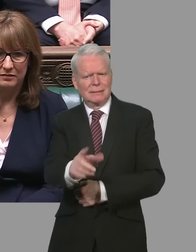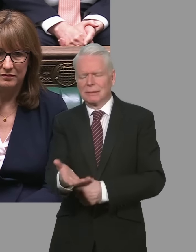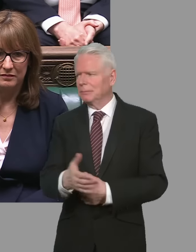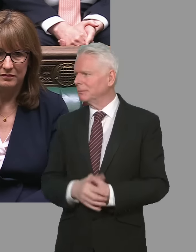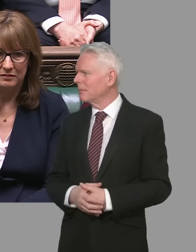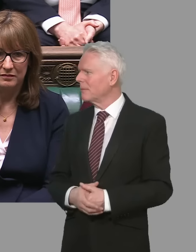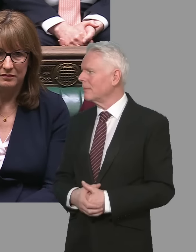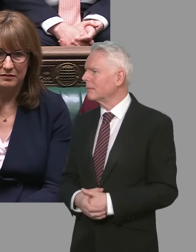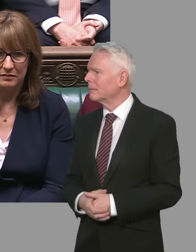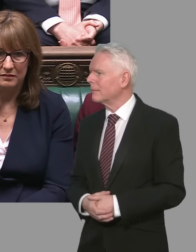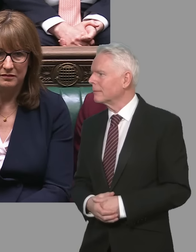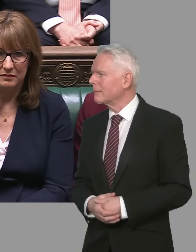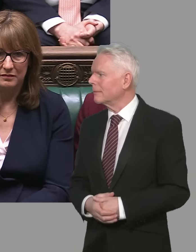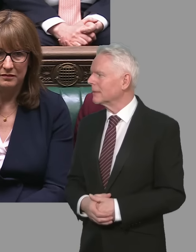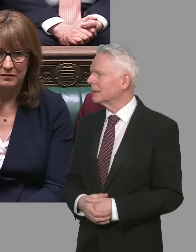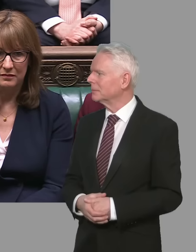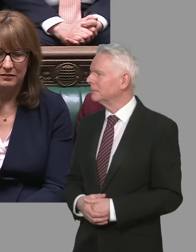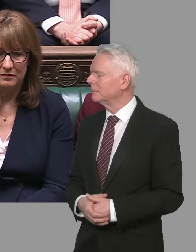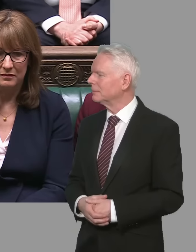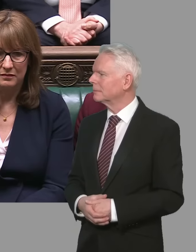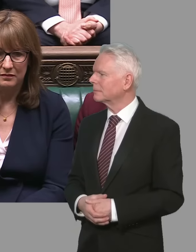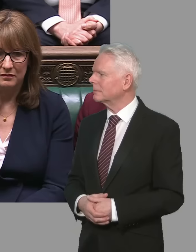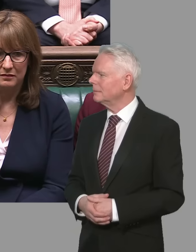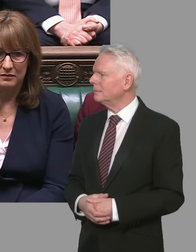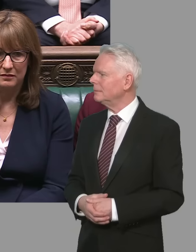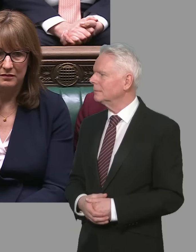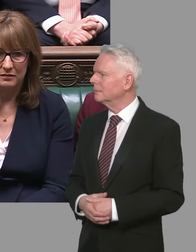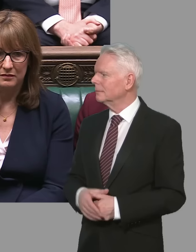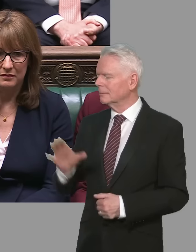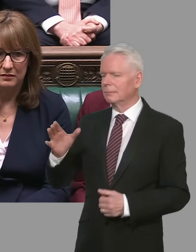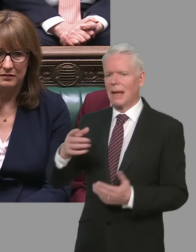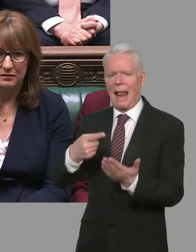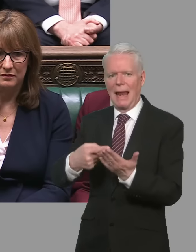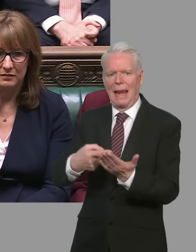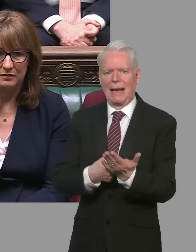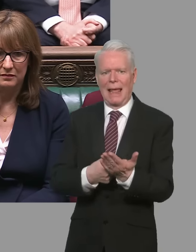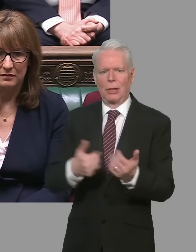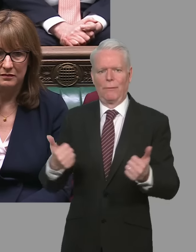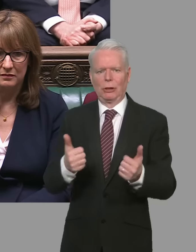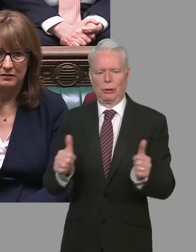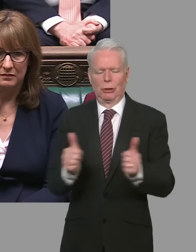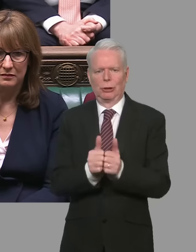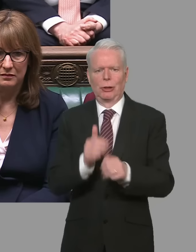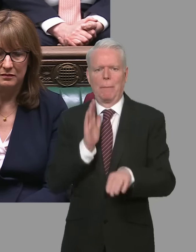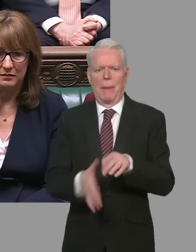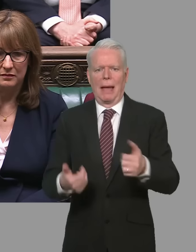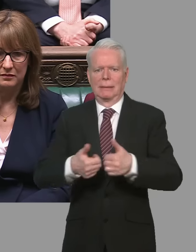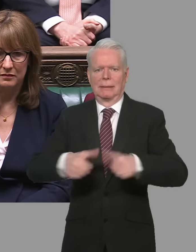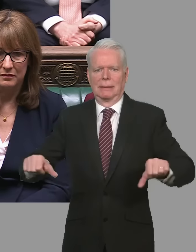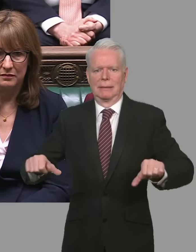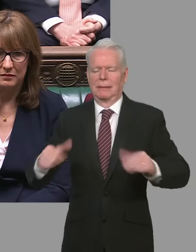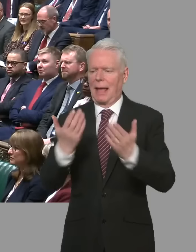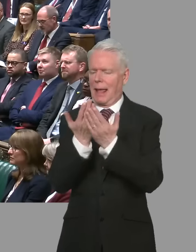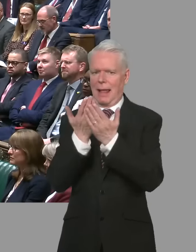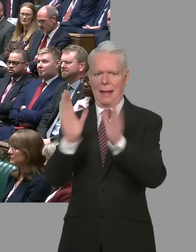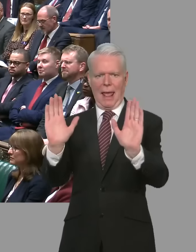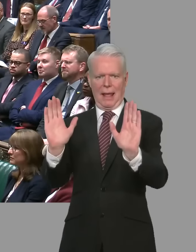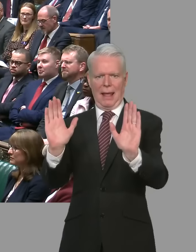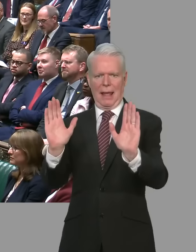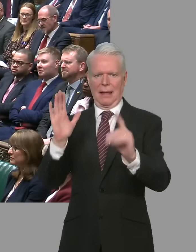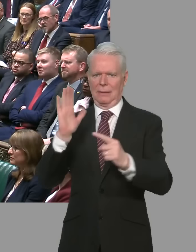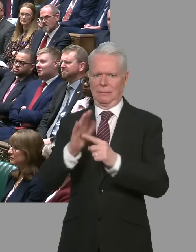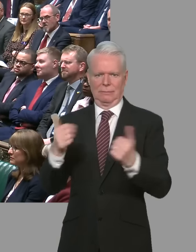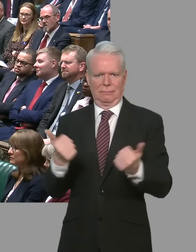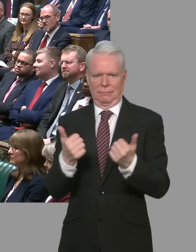quasi-judicial duty under the legislation rests with the Secretary of State. I really think, if she's going to put this challenge to me,